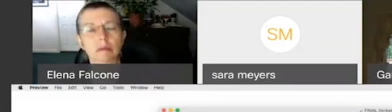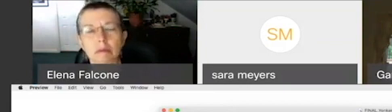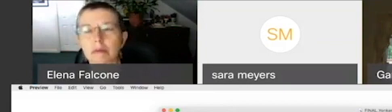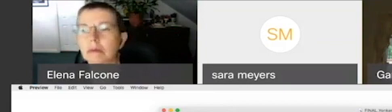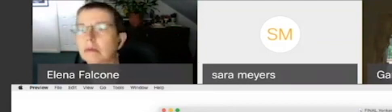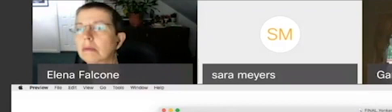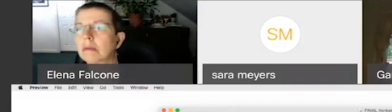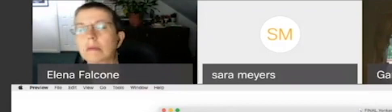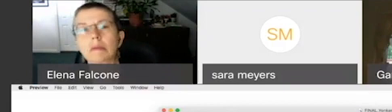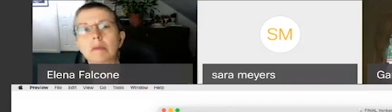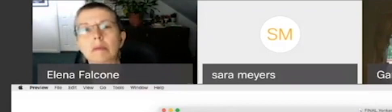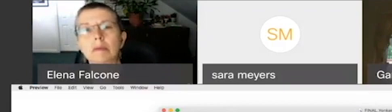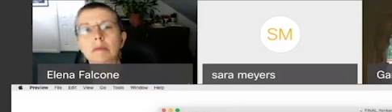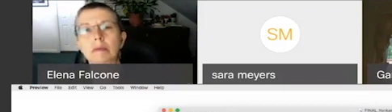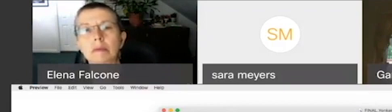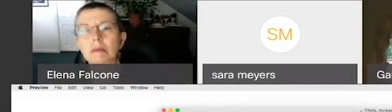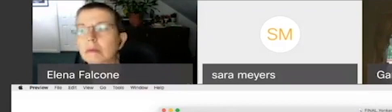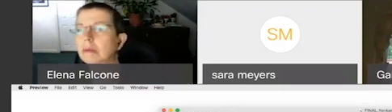right, the activities of daily living,